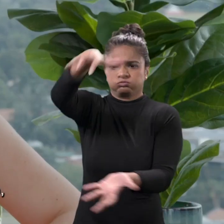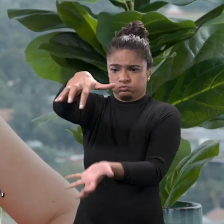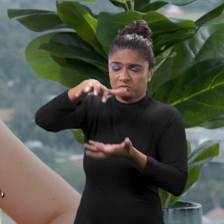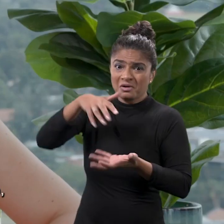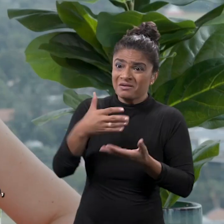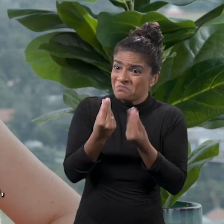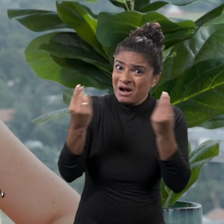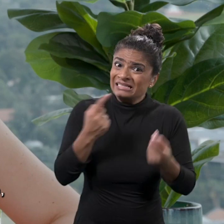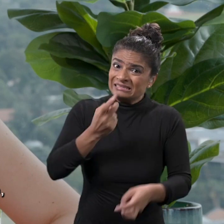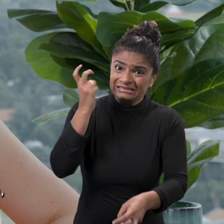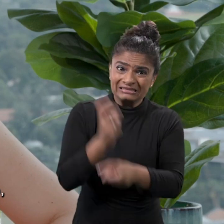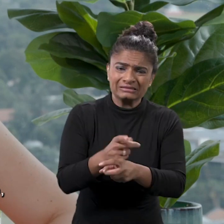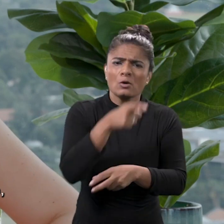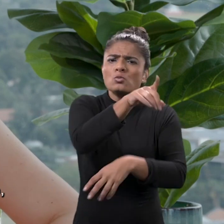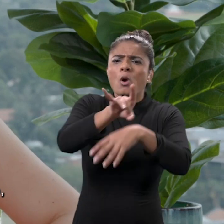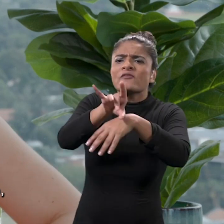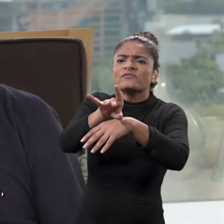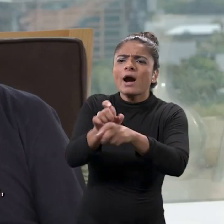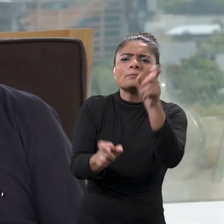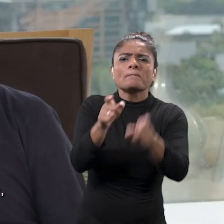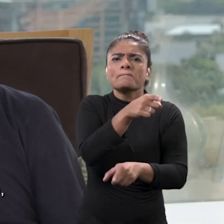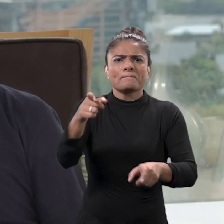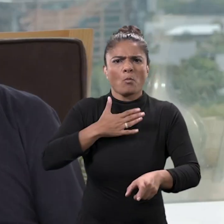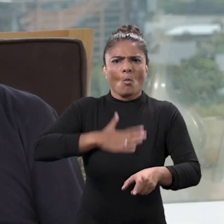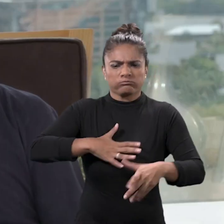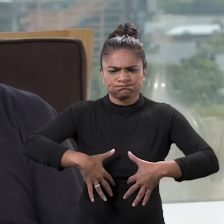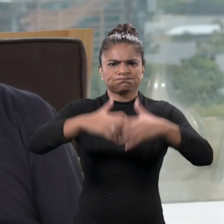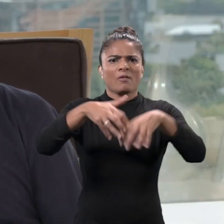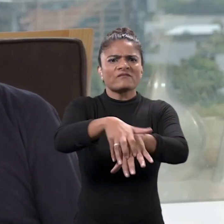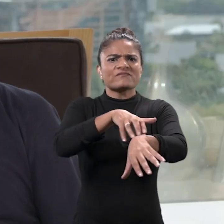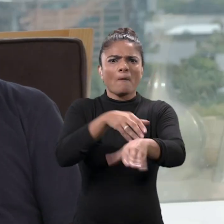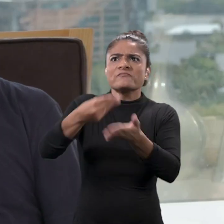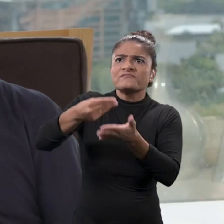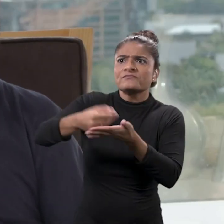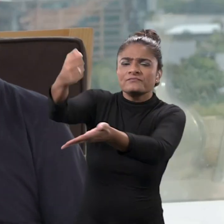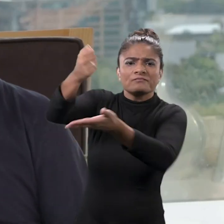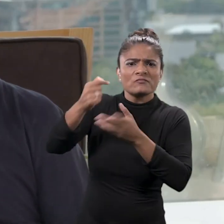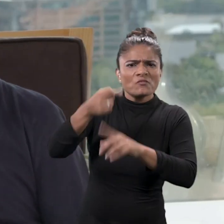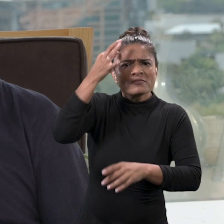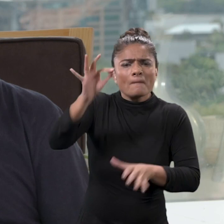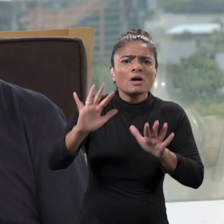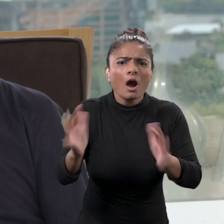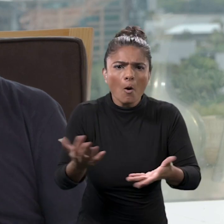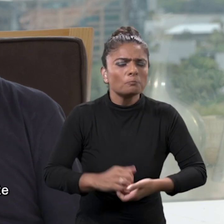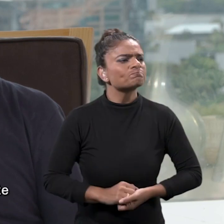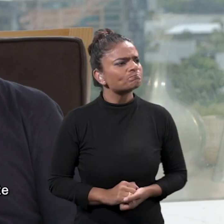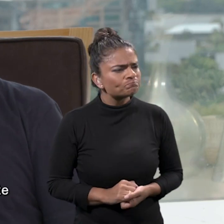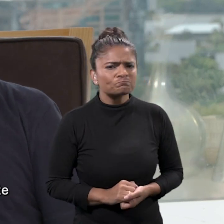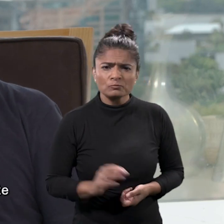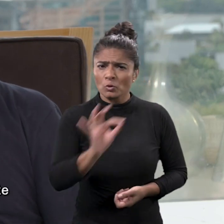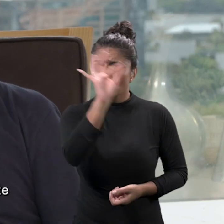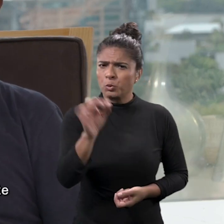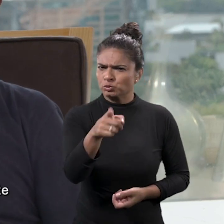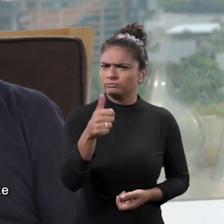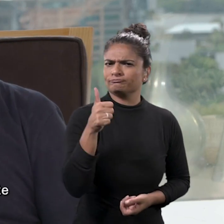What type of advice do you have for someone that wants to go that route, getting funding from government? Yeah, that's a very good question. The type of advice